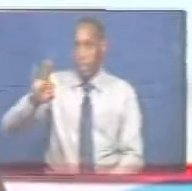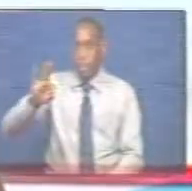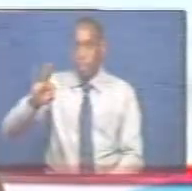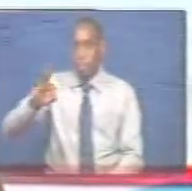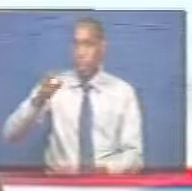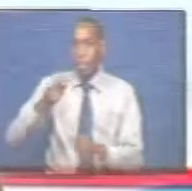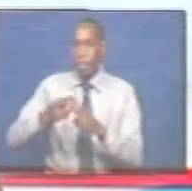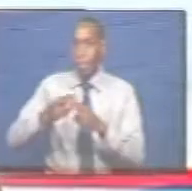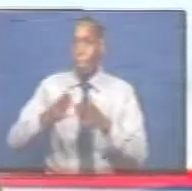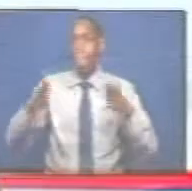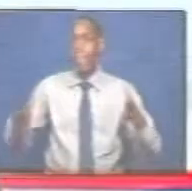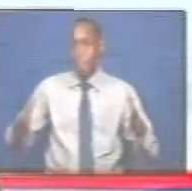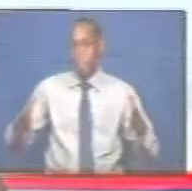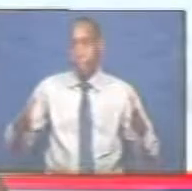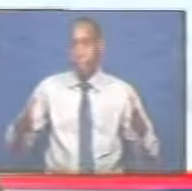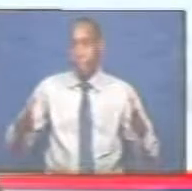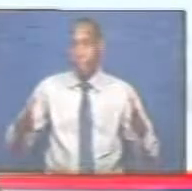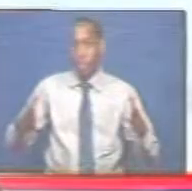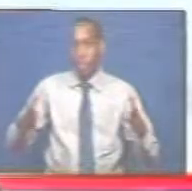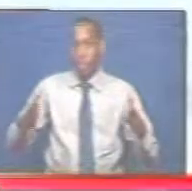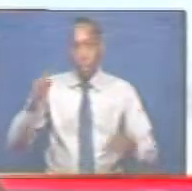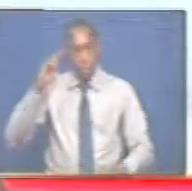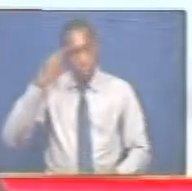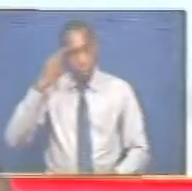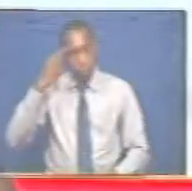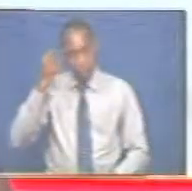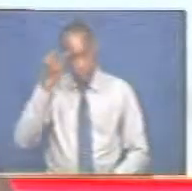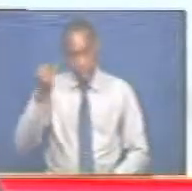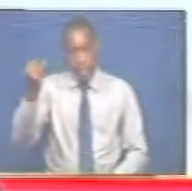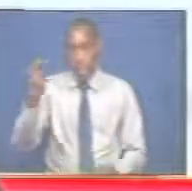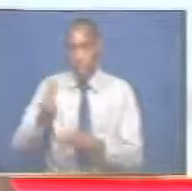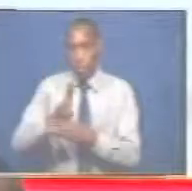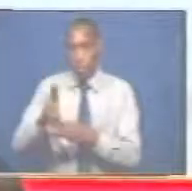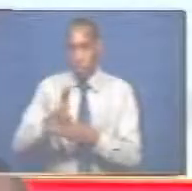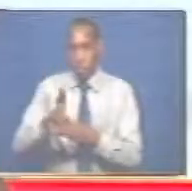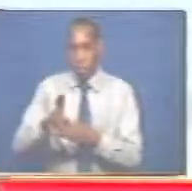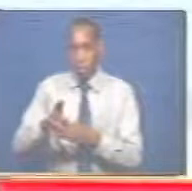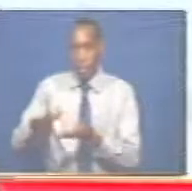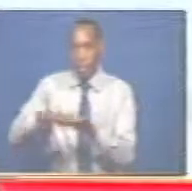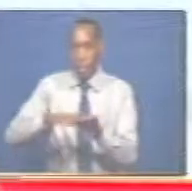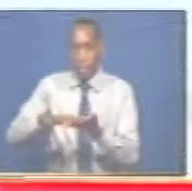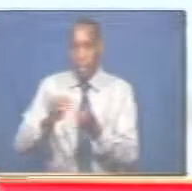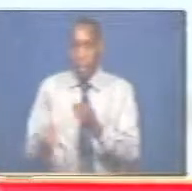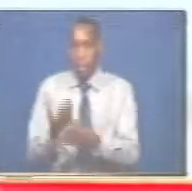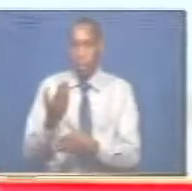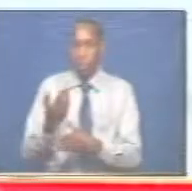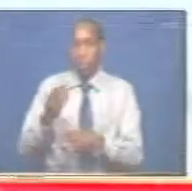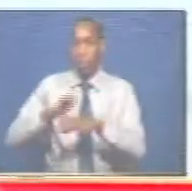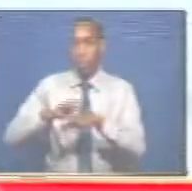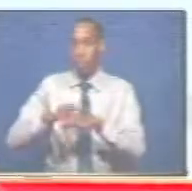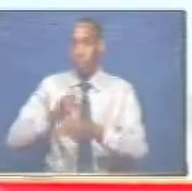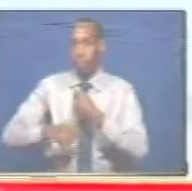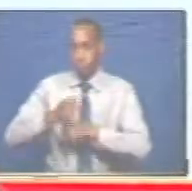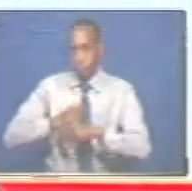brands. So I thought maybe that is an opportunity to utilize the fan base to do something constructive with the fan base.